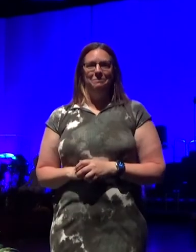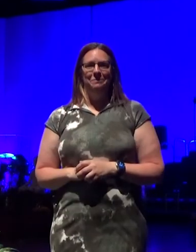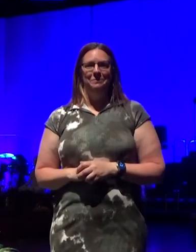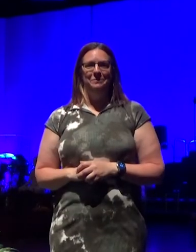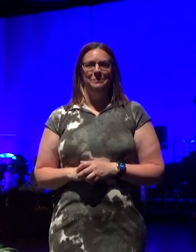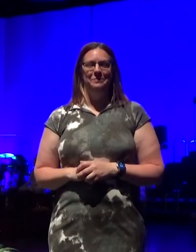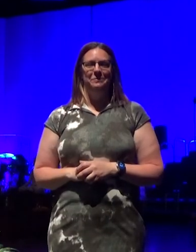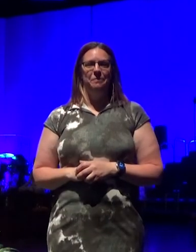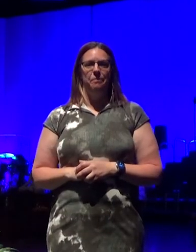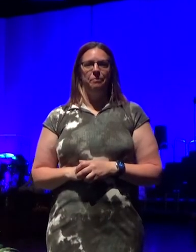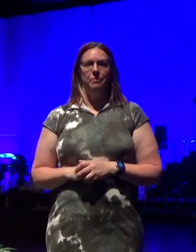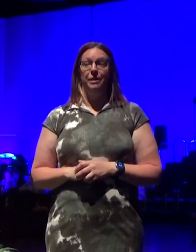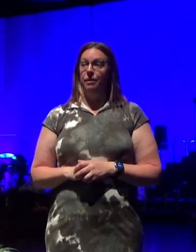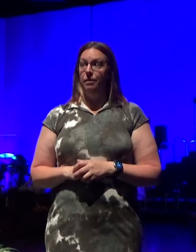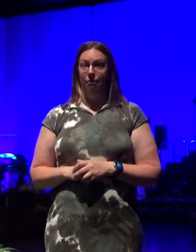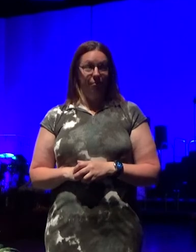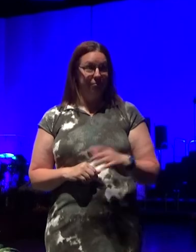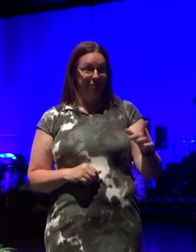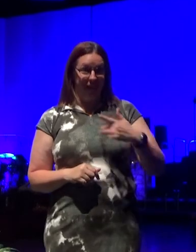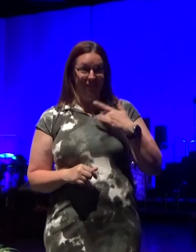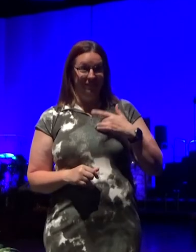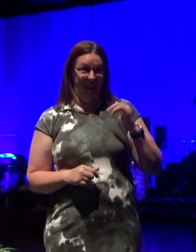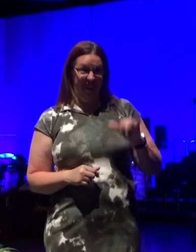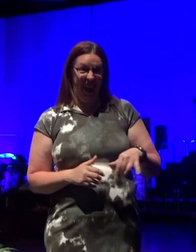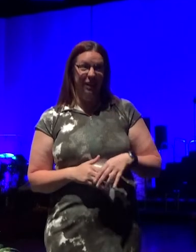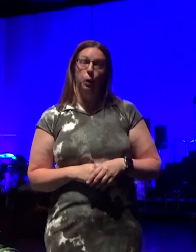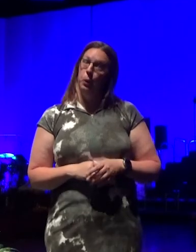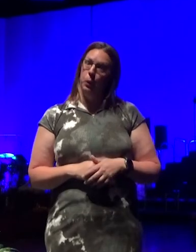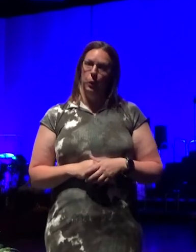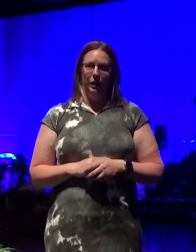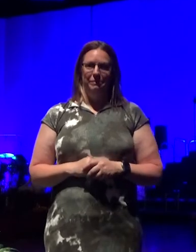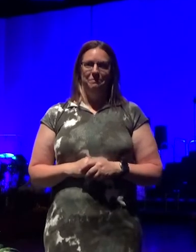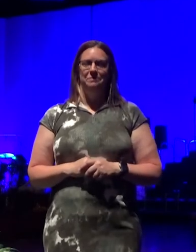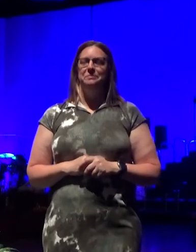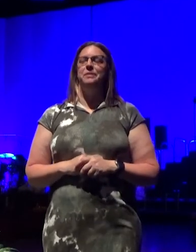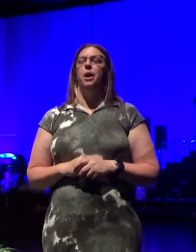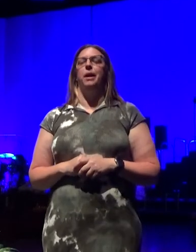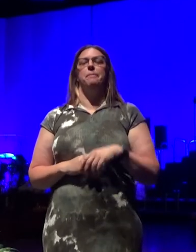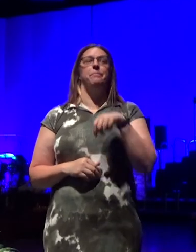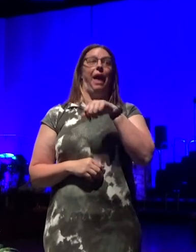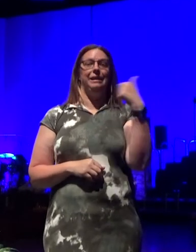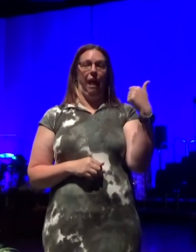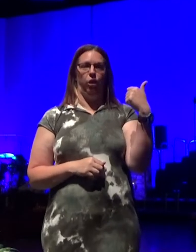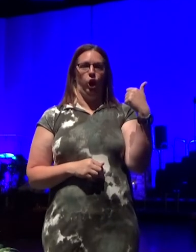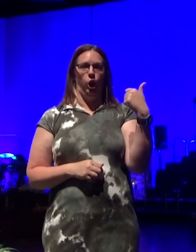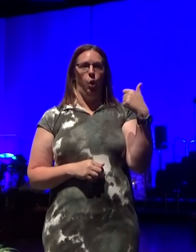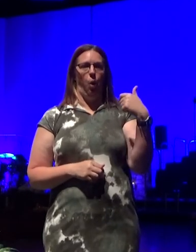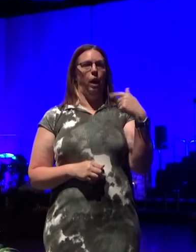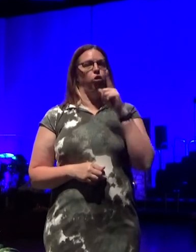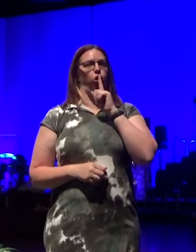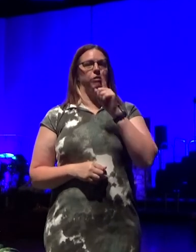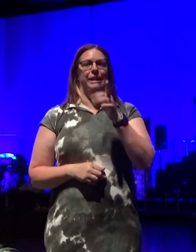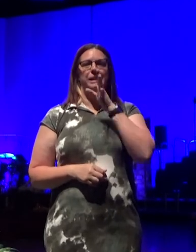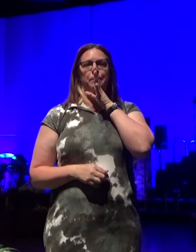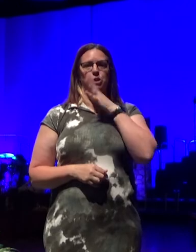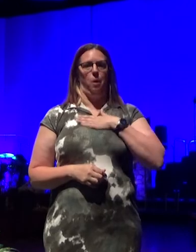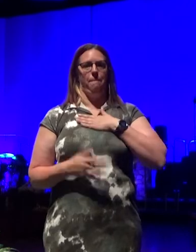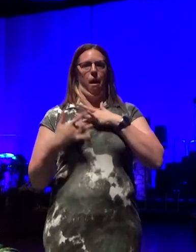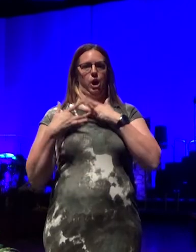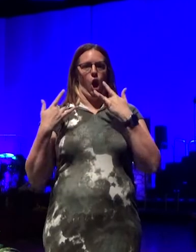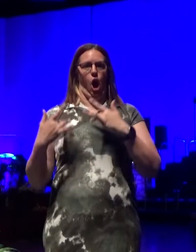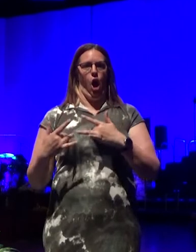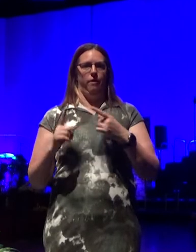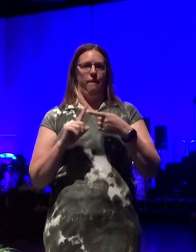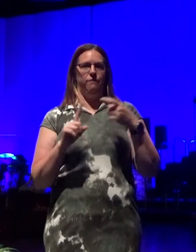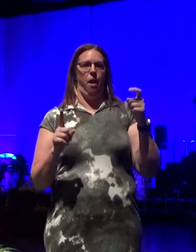Does it resonate? Yeah. Here's another one that speaks to my heart a little bit more from the great Kurt